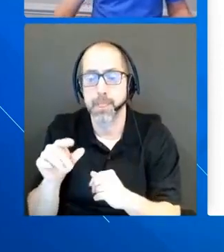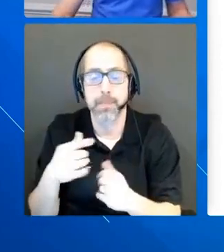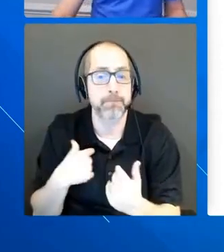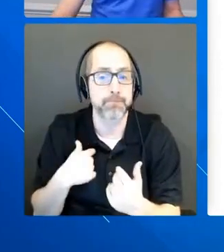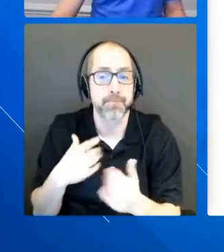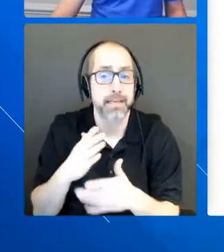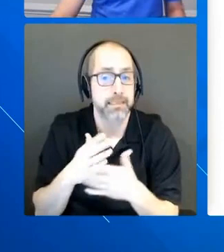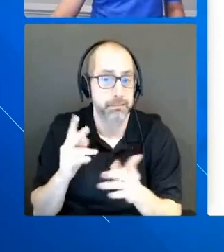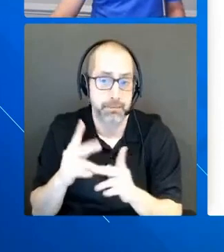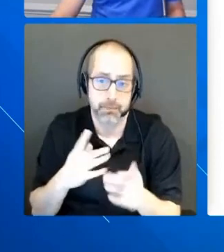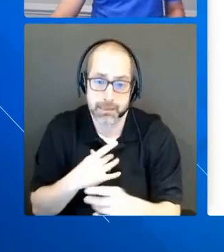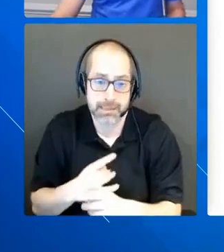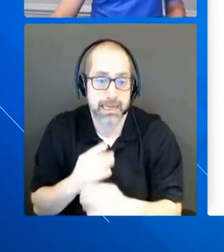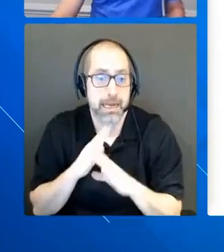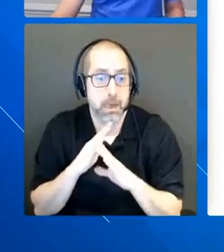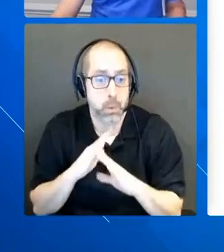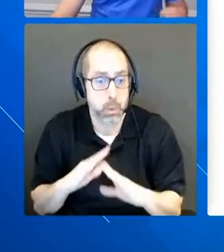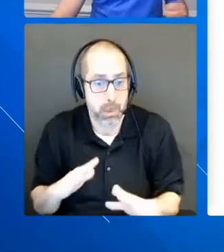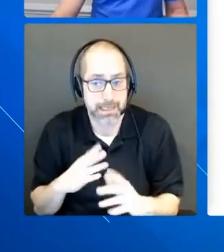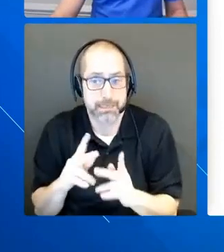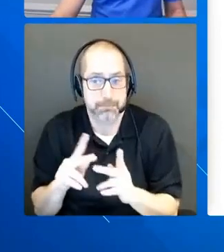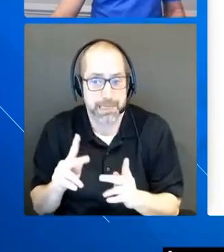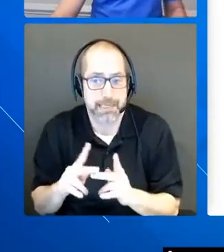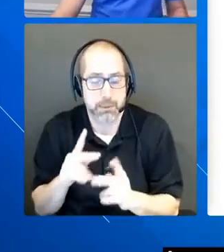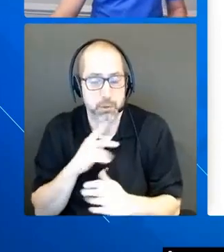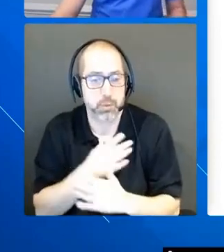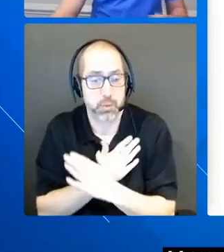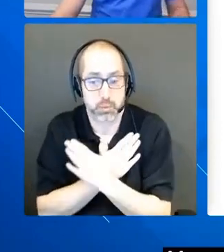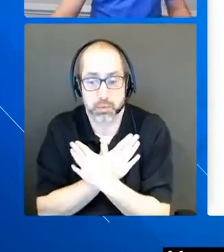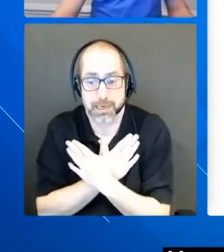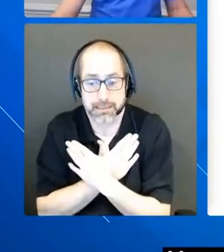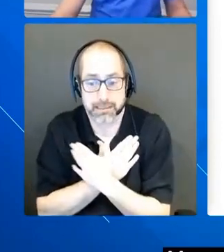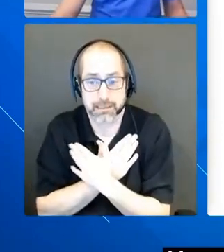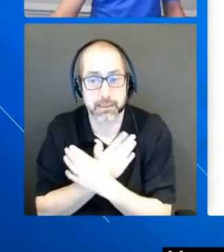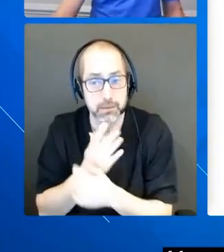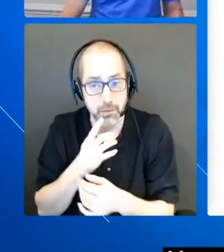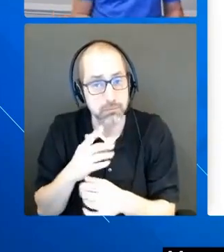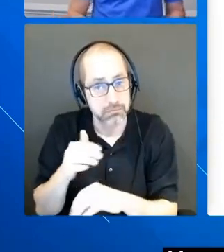quiet space just to recharge. I have a dedicated space that's quiet,